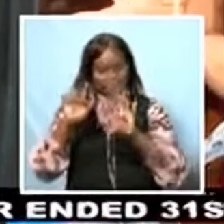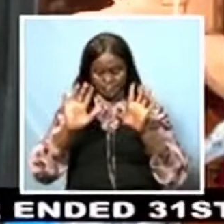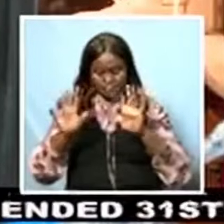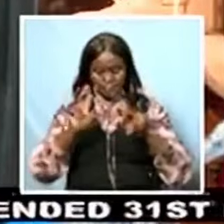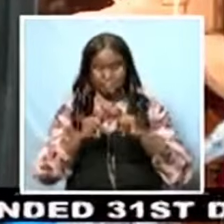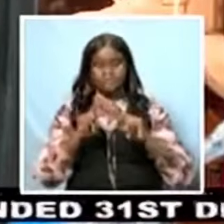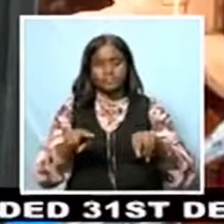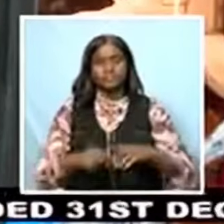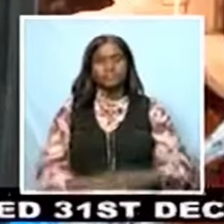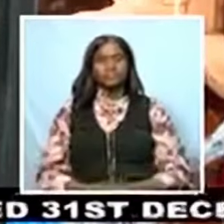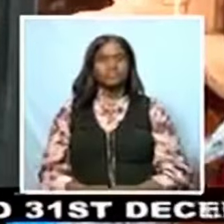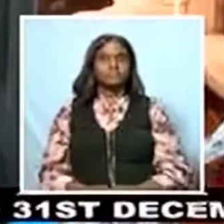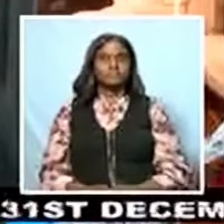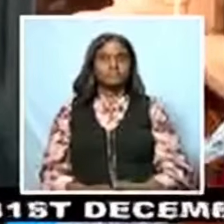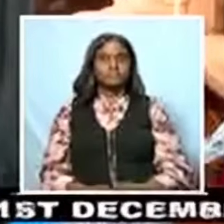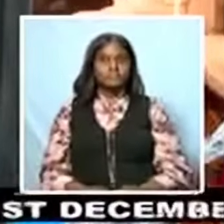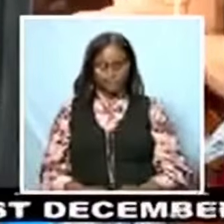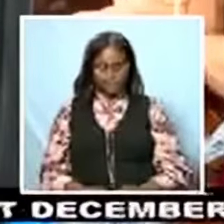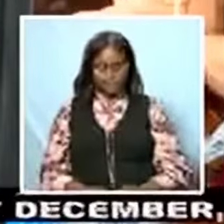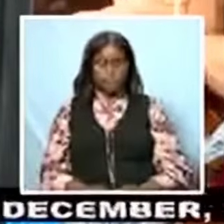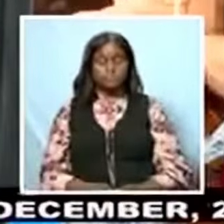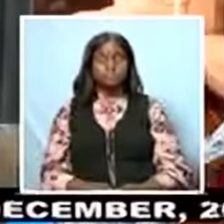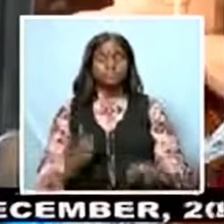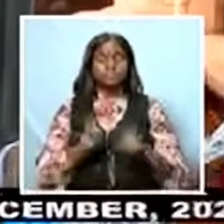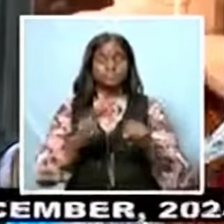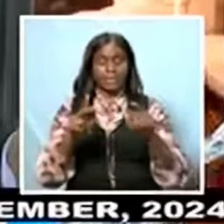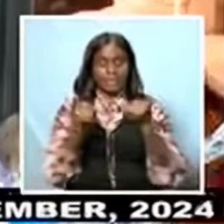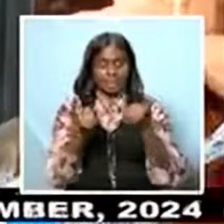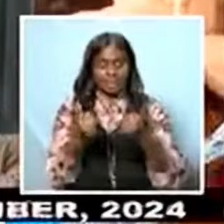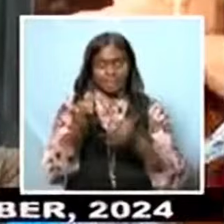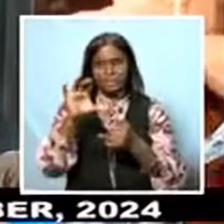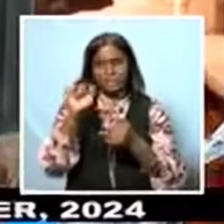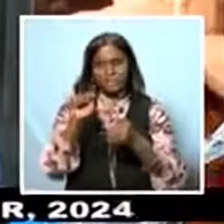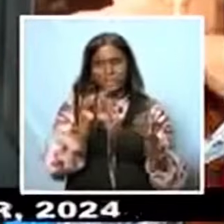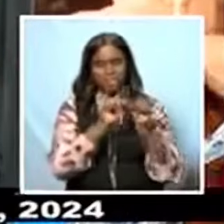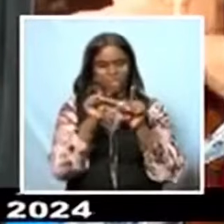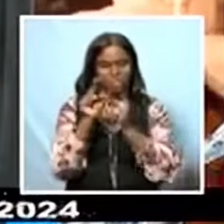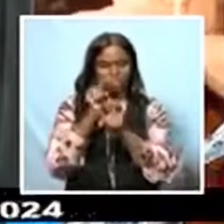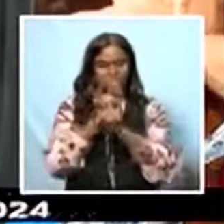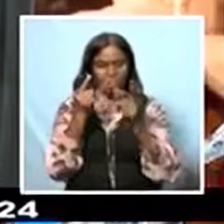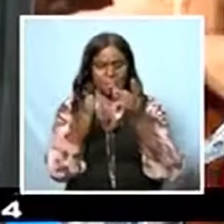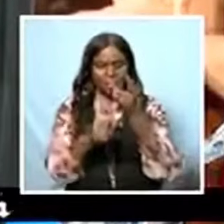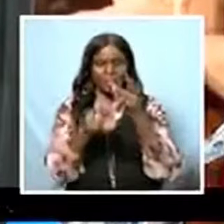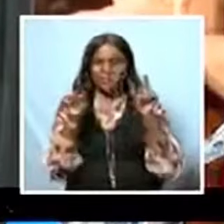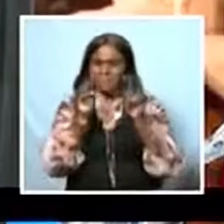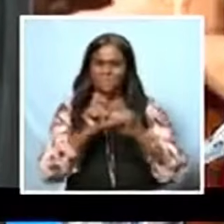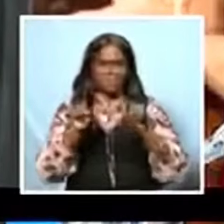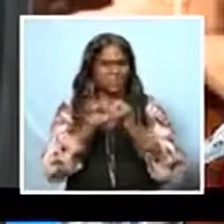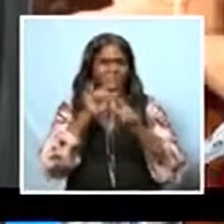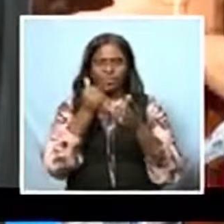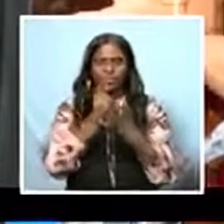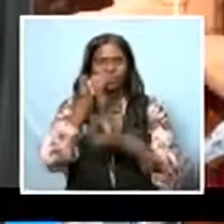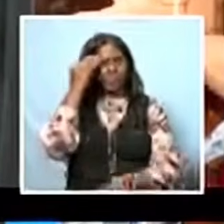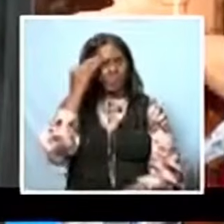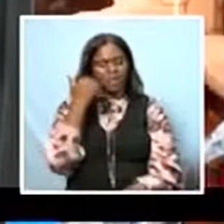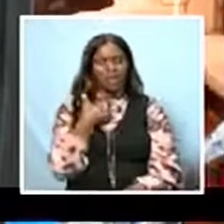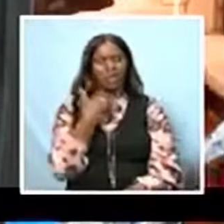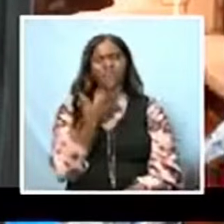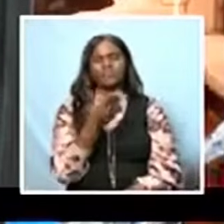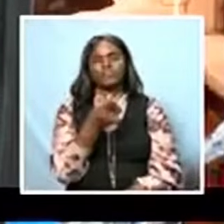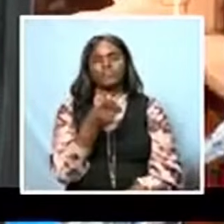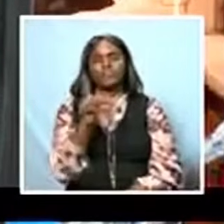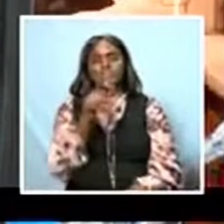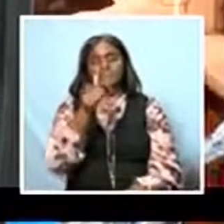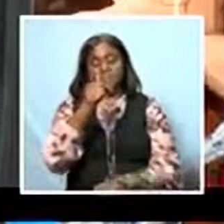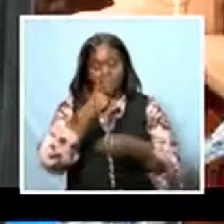Chair. Yeah, but CS also just is common sense that when